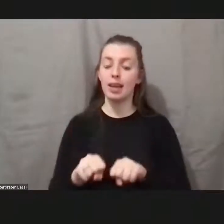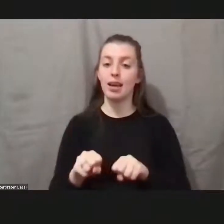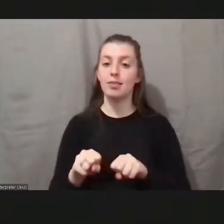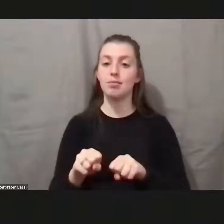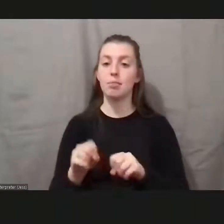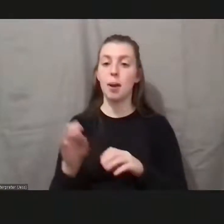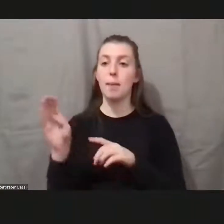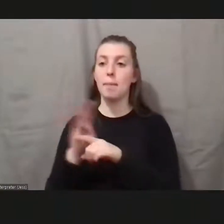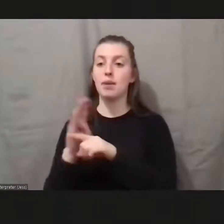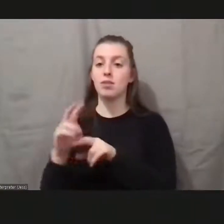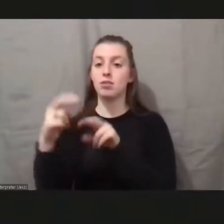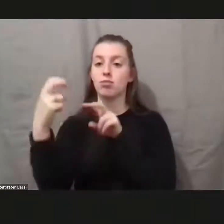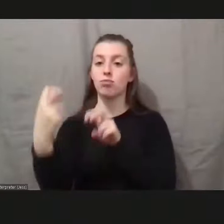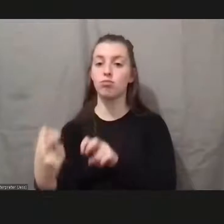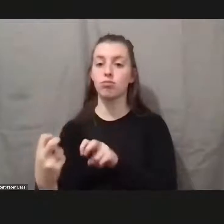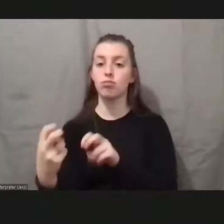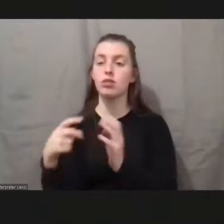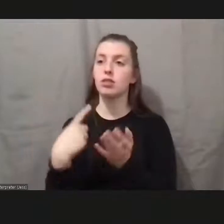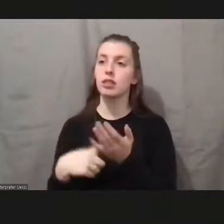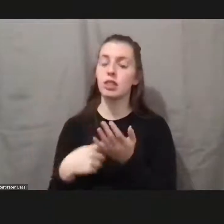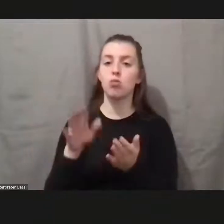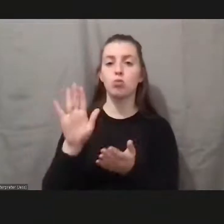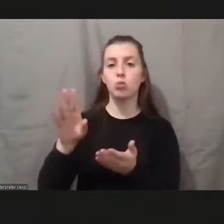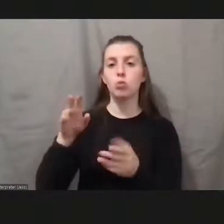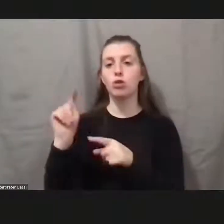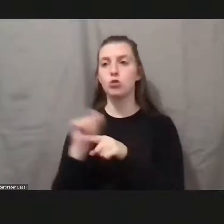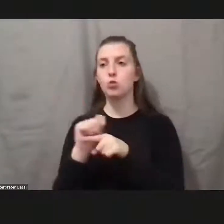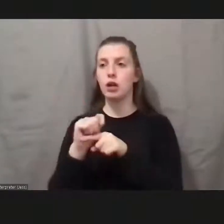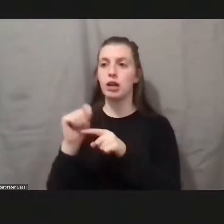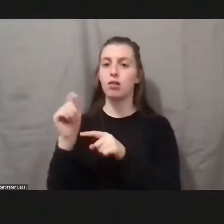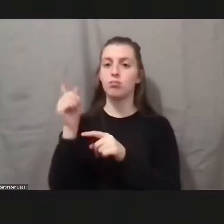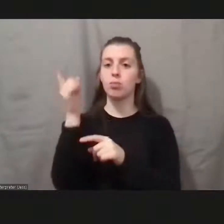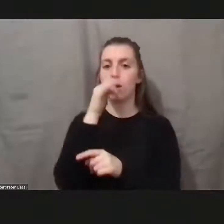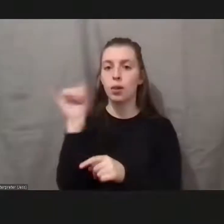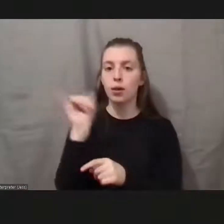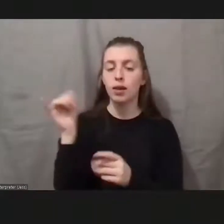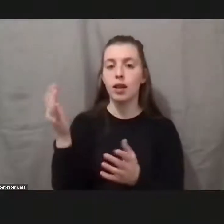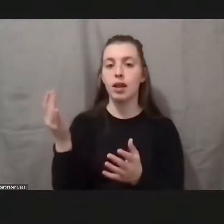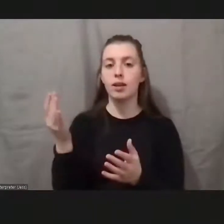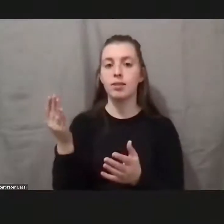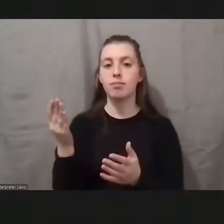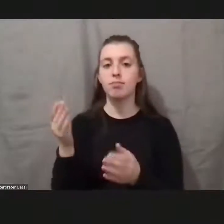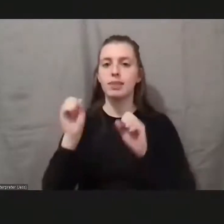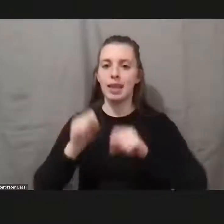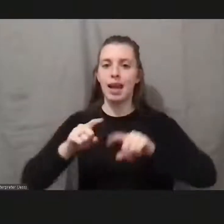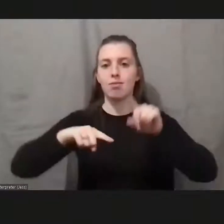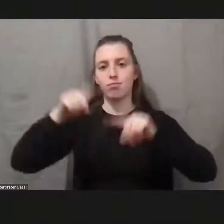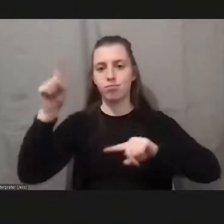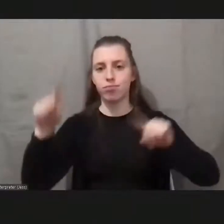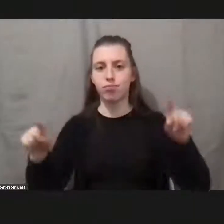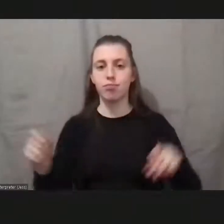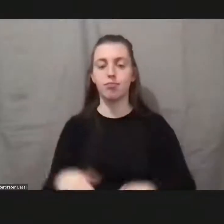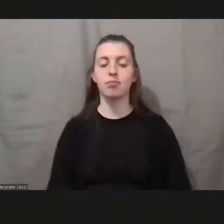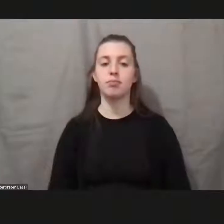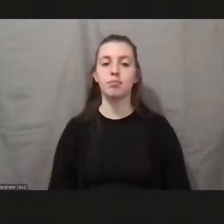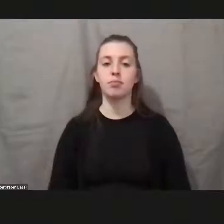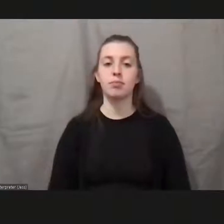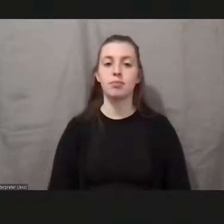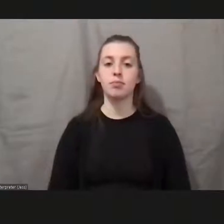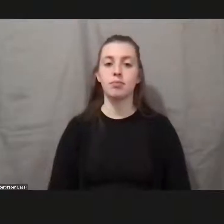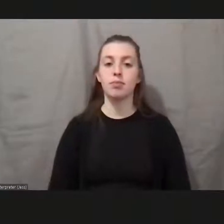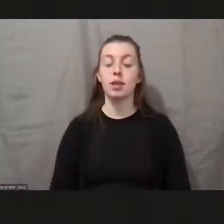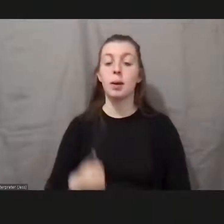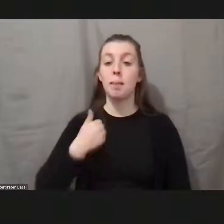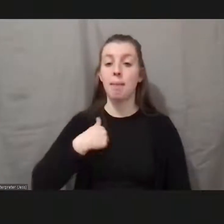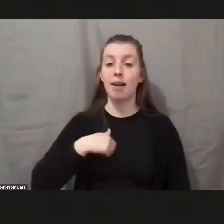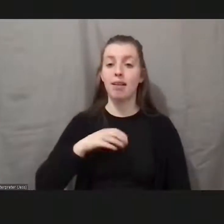the training that you require. Some people are at different places. I personally am a person that lives with a disability.